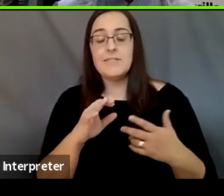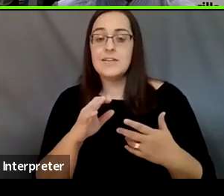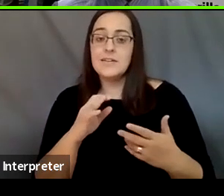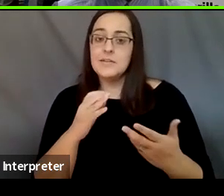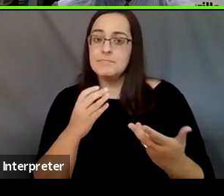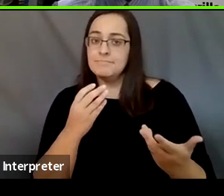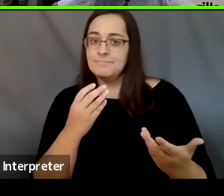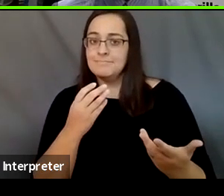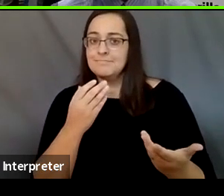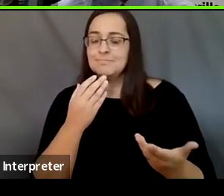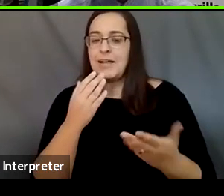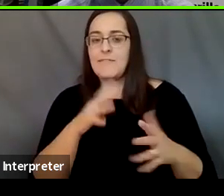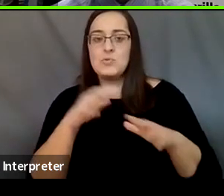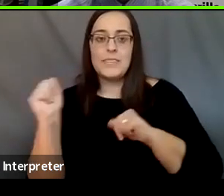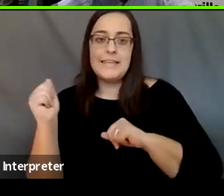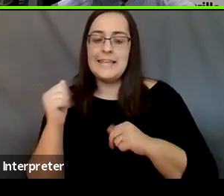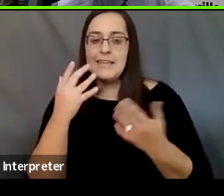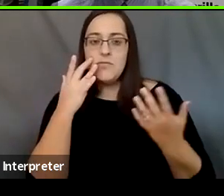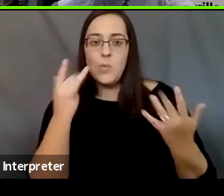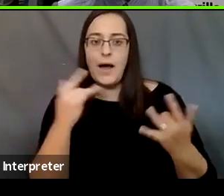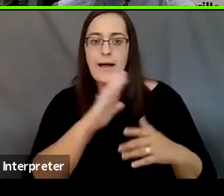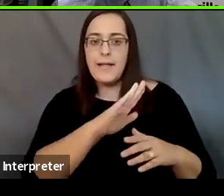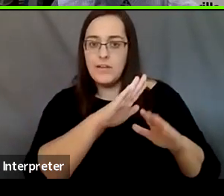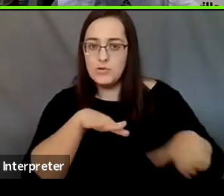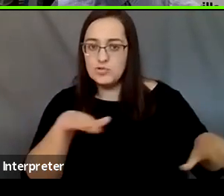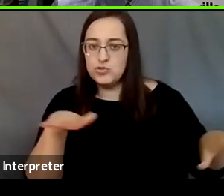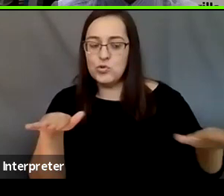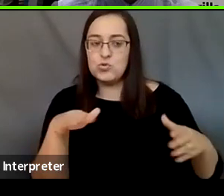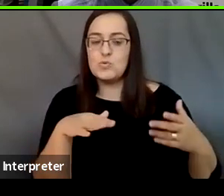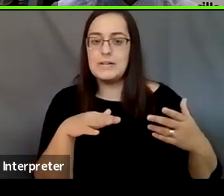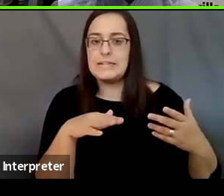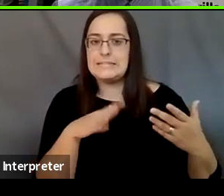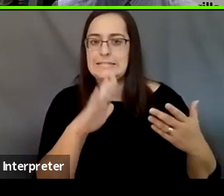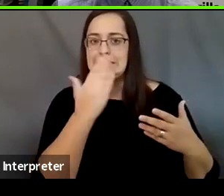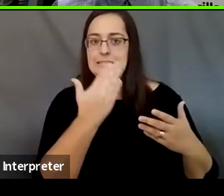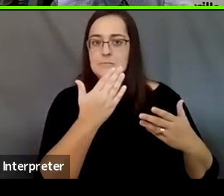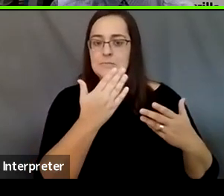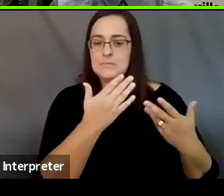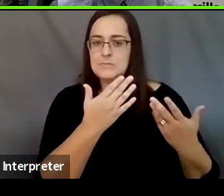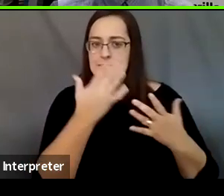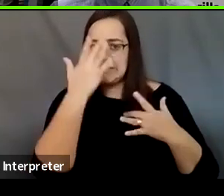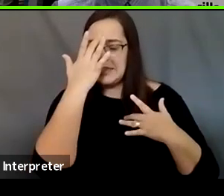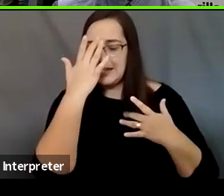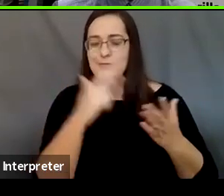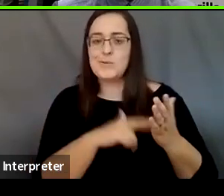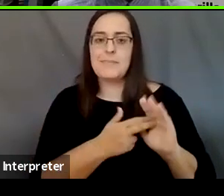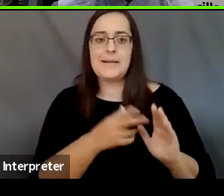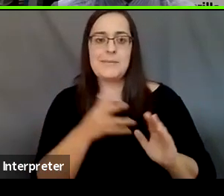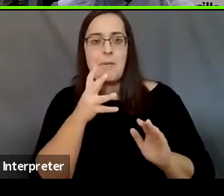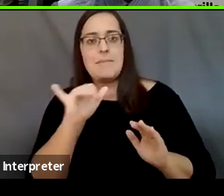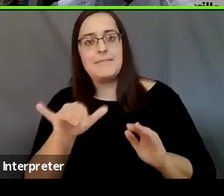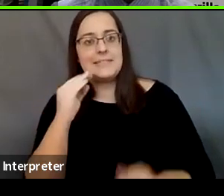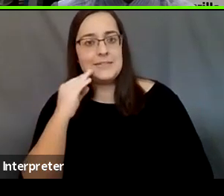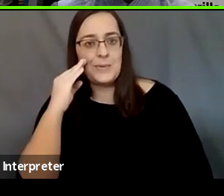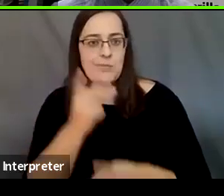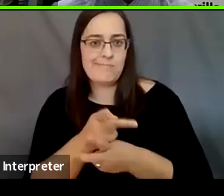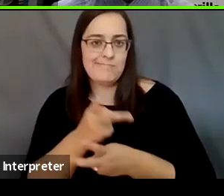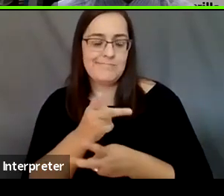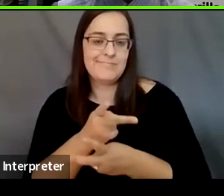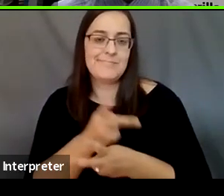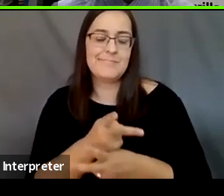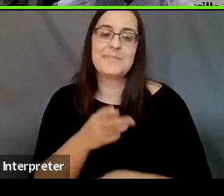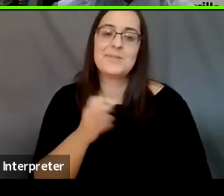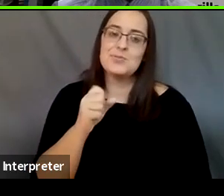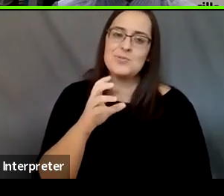school and therefore are being taken out of school, and that takes mom out too a lot of times. So yeah, a very little